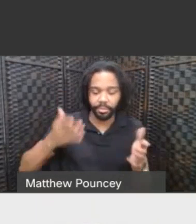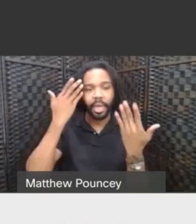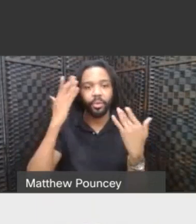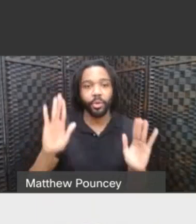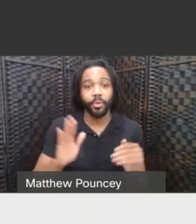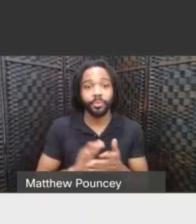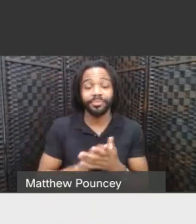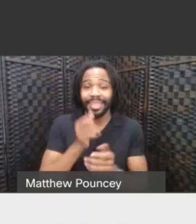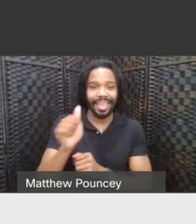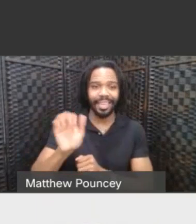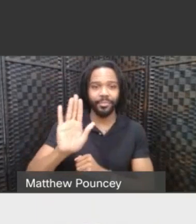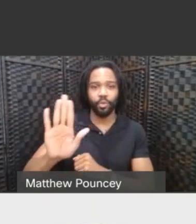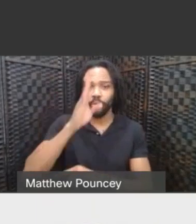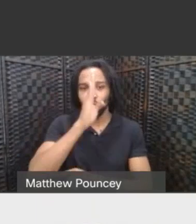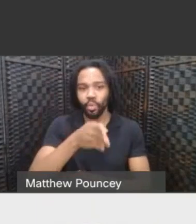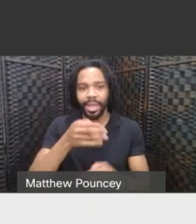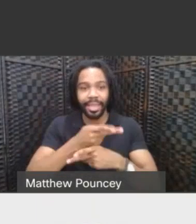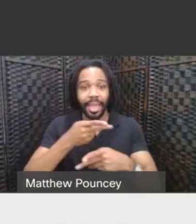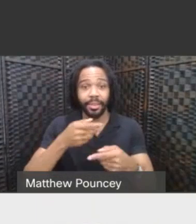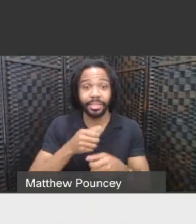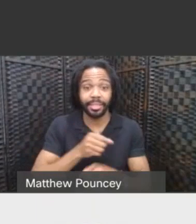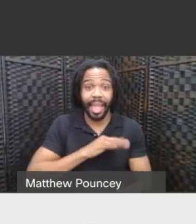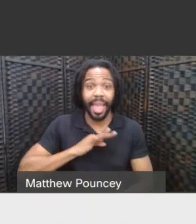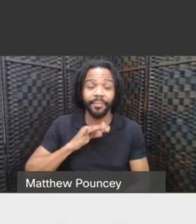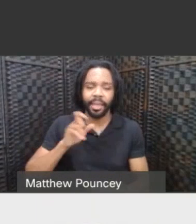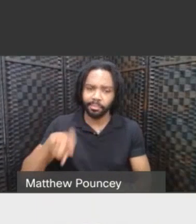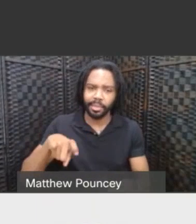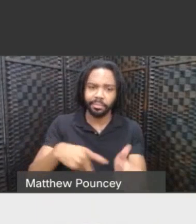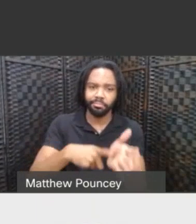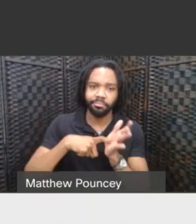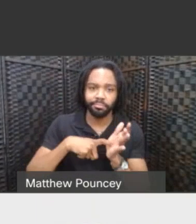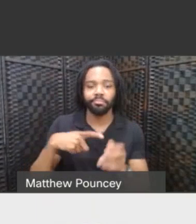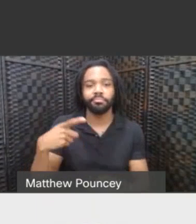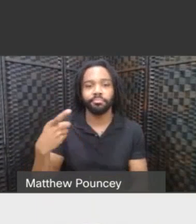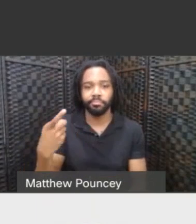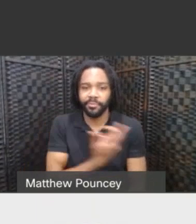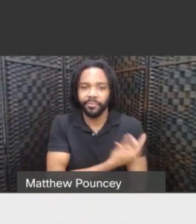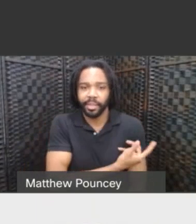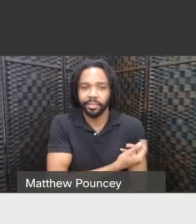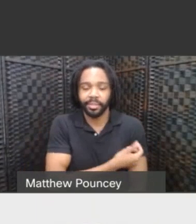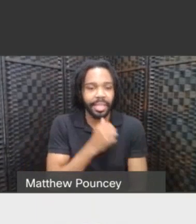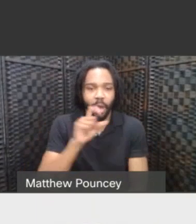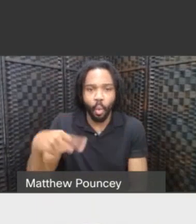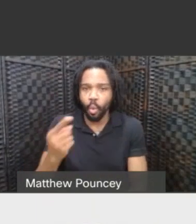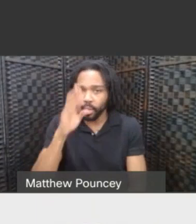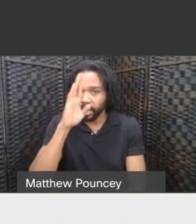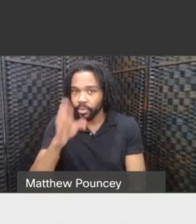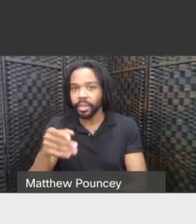And any of your direct care staff are required to be vaccinated. So it isn't just direct support